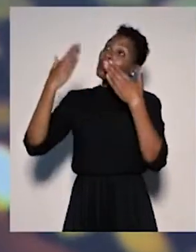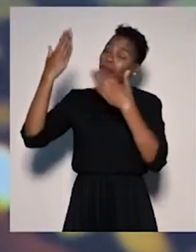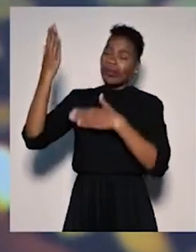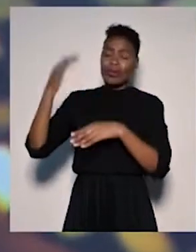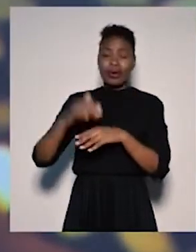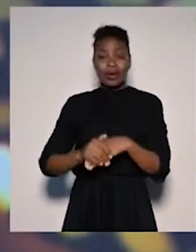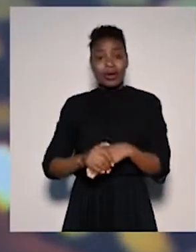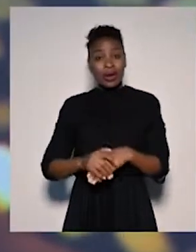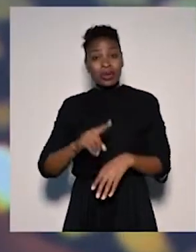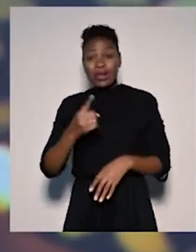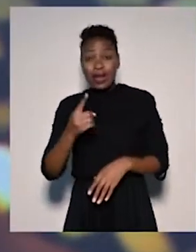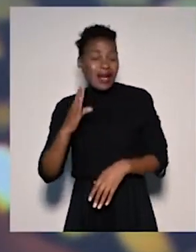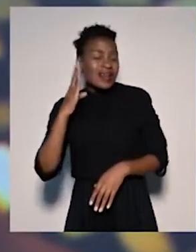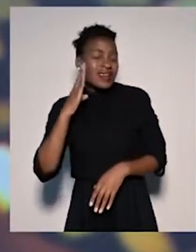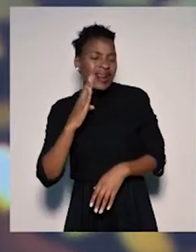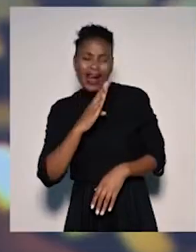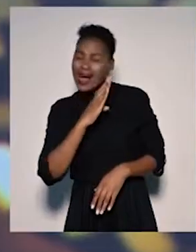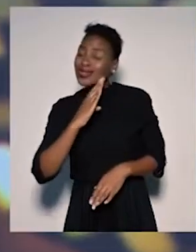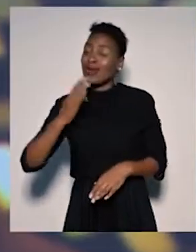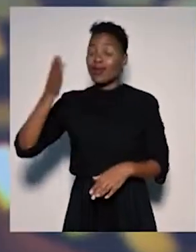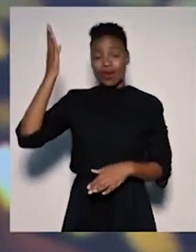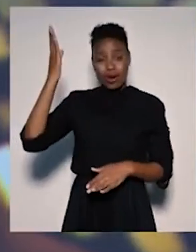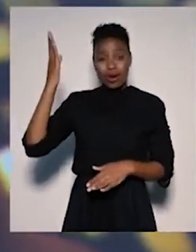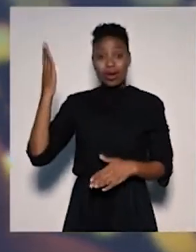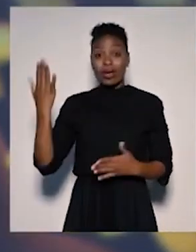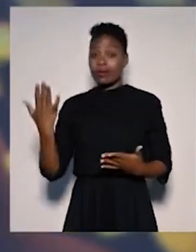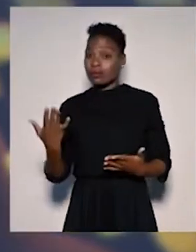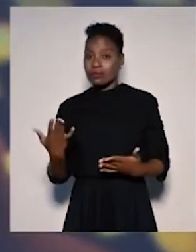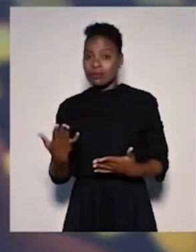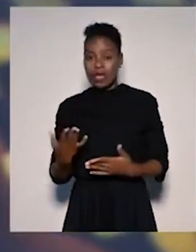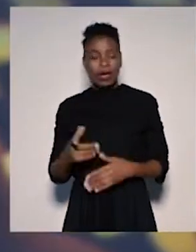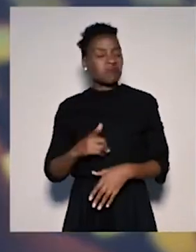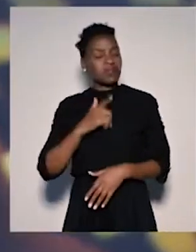If it wasn't for the grace of God,